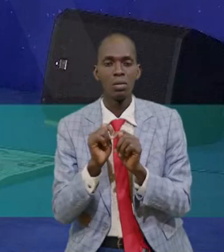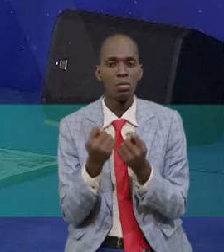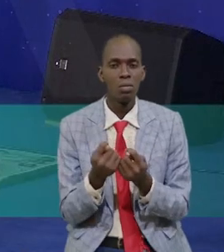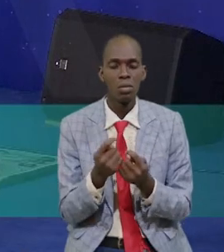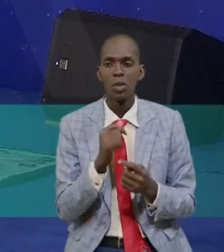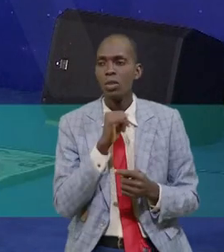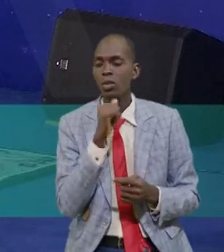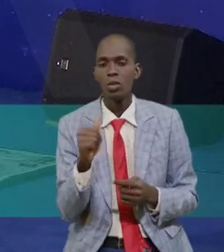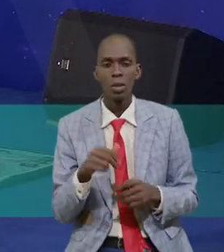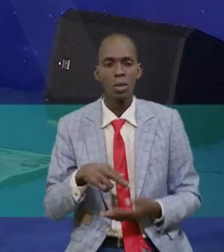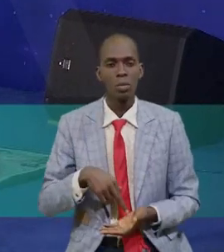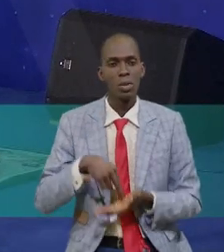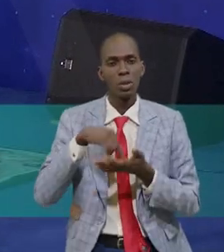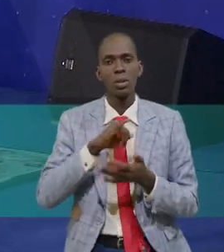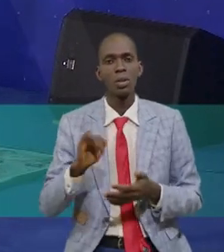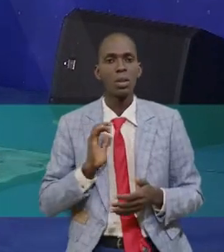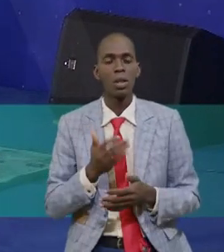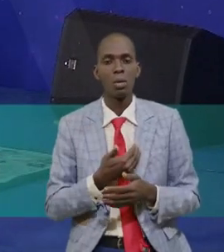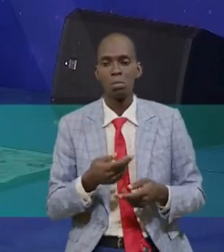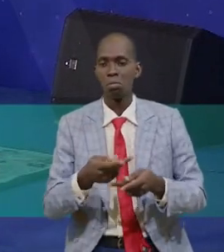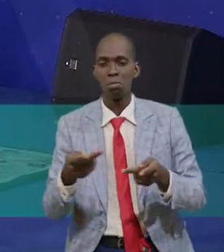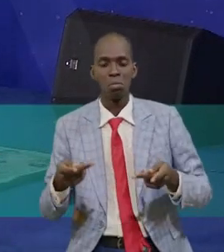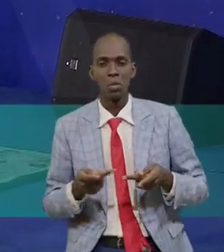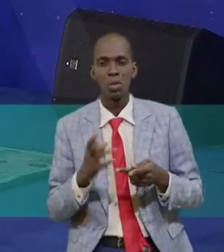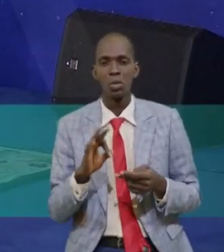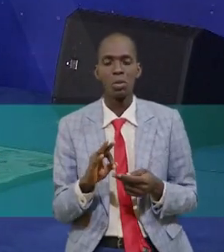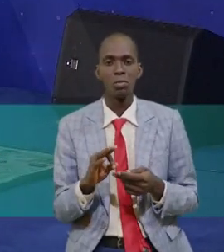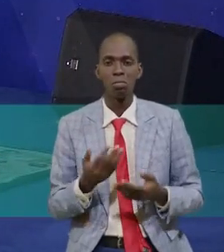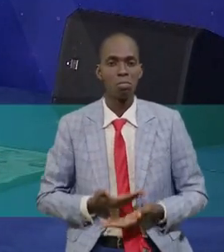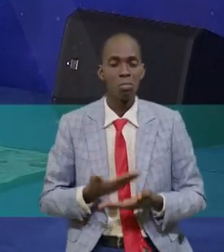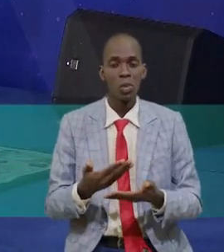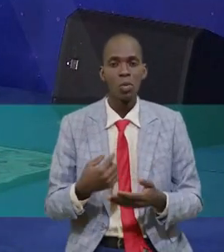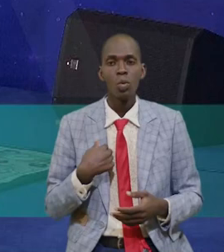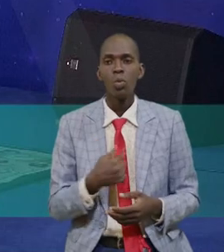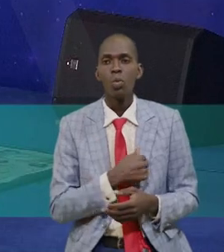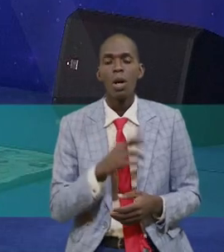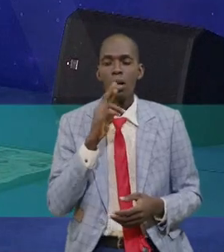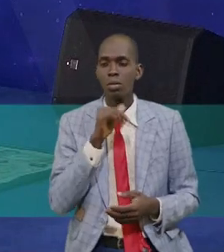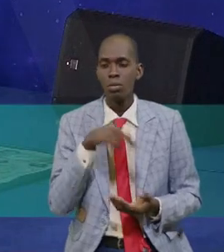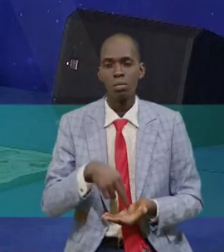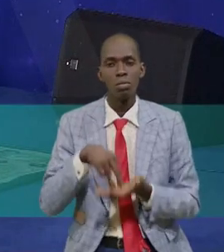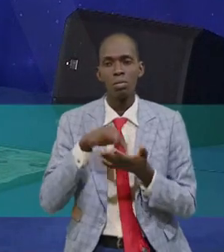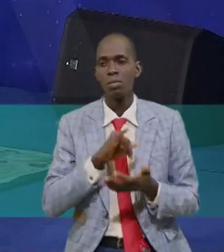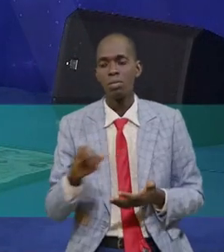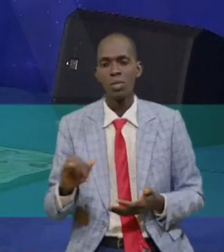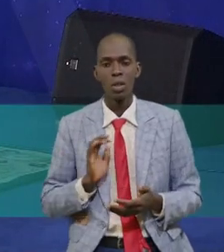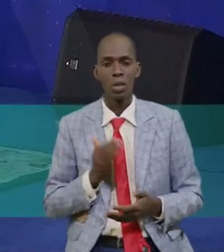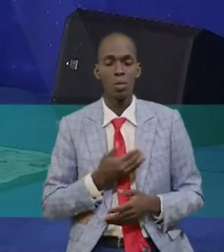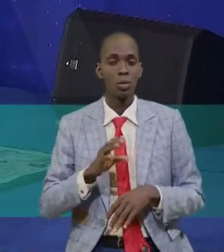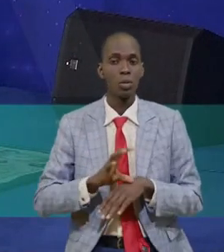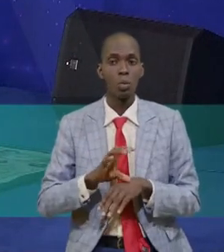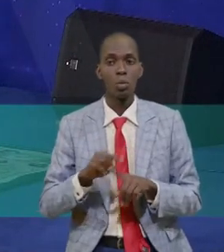We're not representing a denomination. We are there to represent the Lord. He is